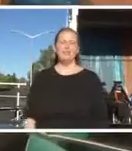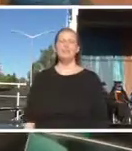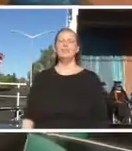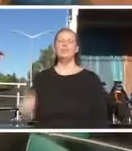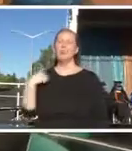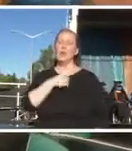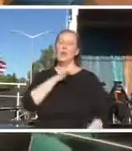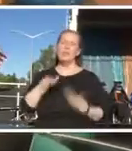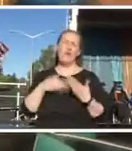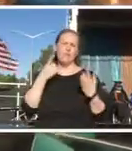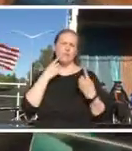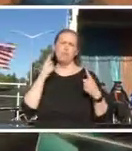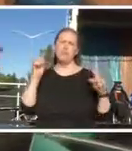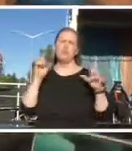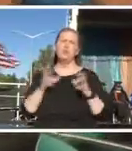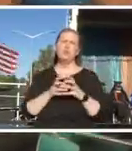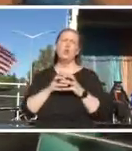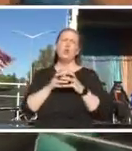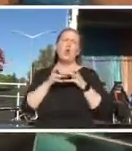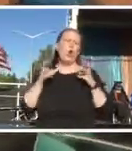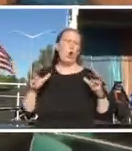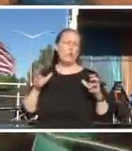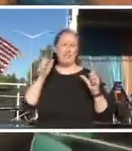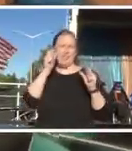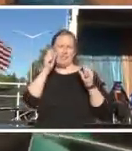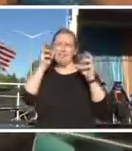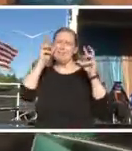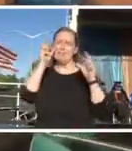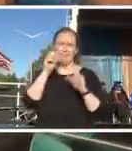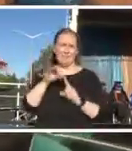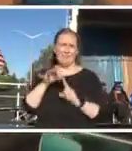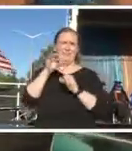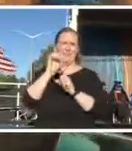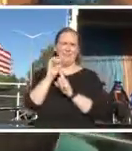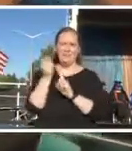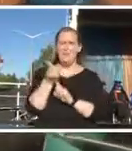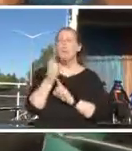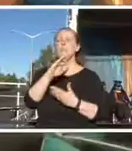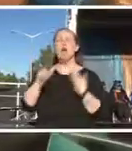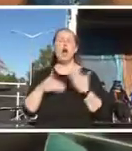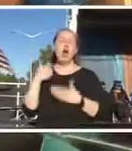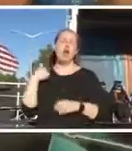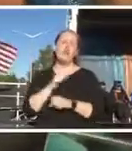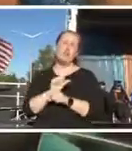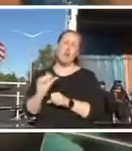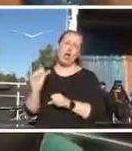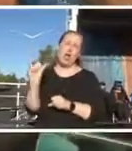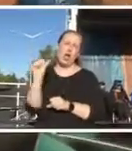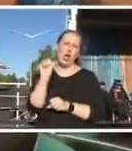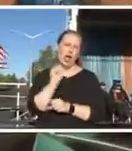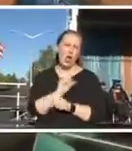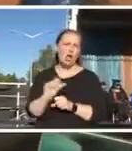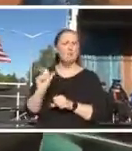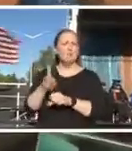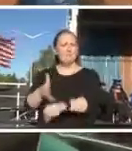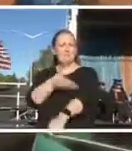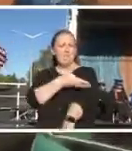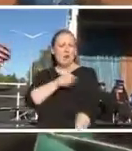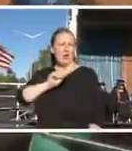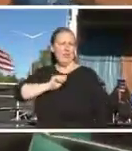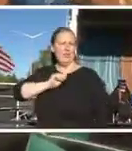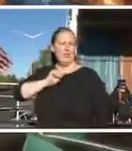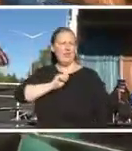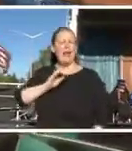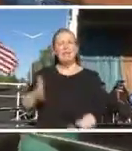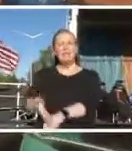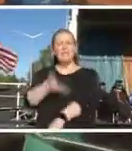all accomplished so much in tremendous circumstances. All of us have worked tirelessly to better ourselves and to